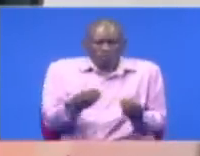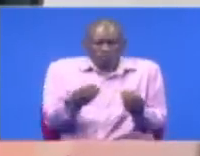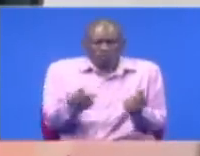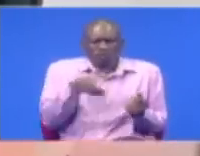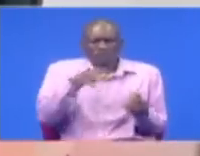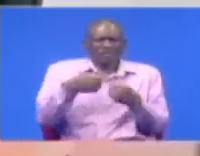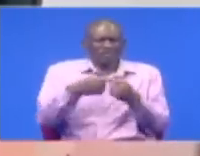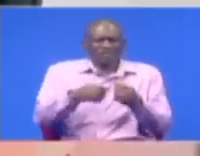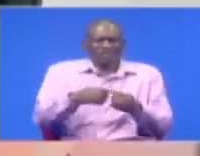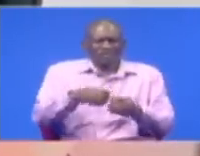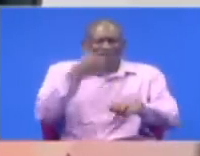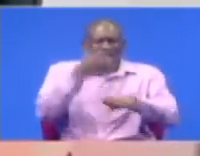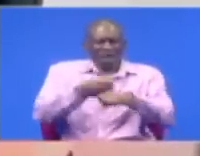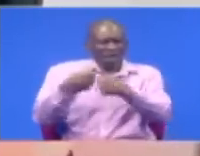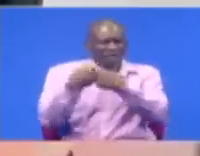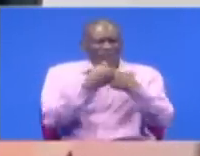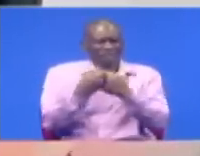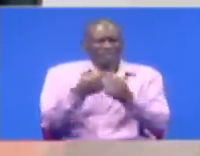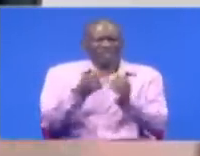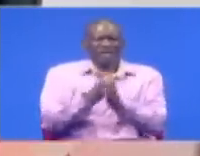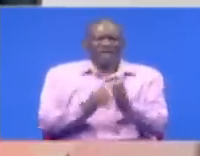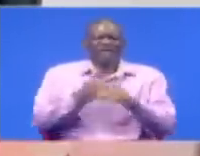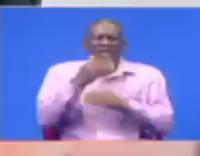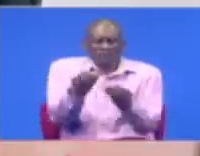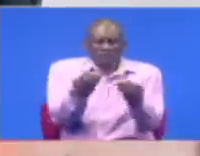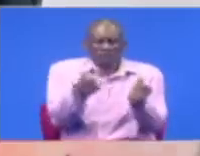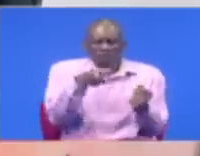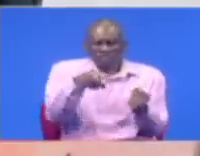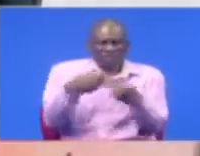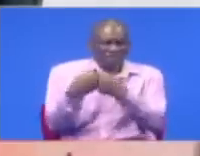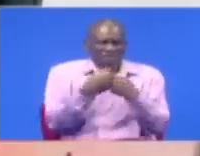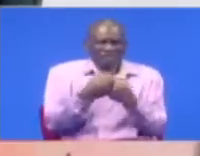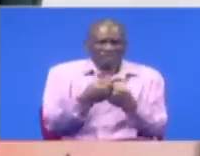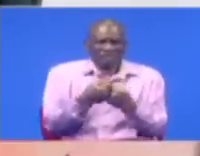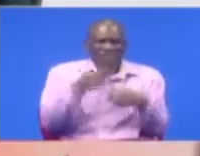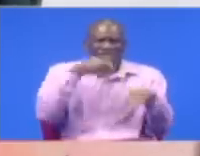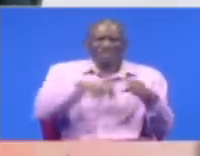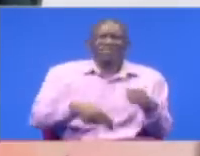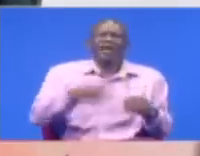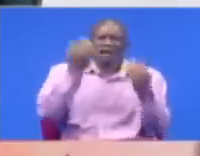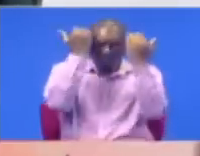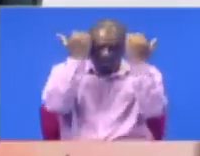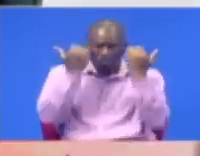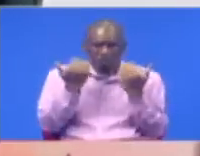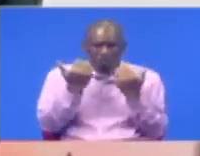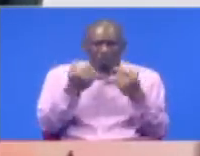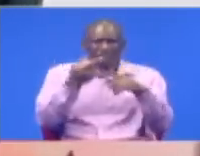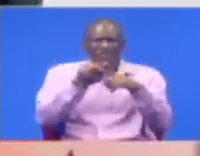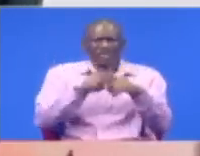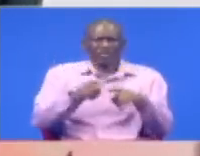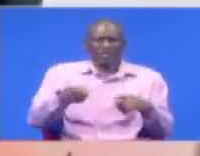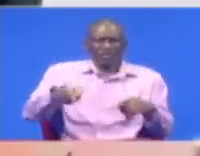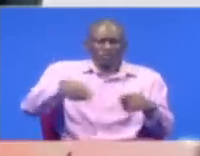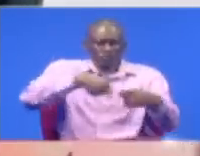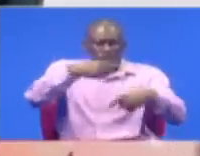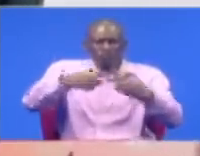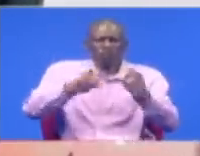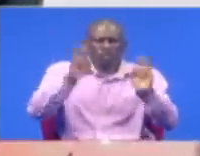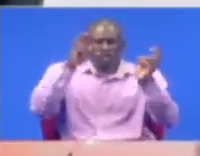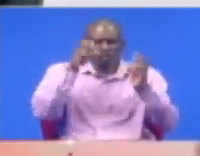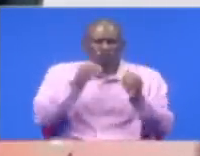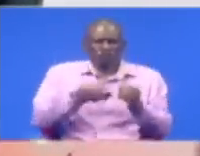challenge, and after overcoming that challenge in the High Court, then we went on to the issue